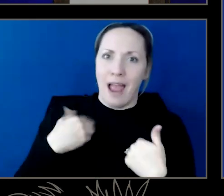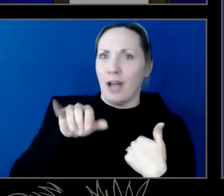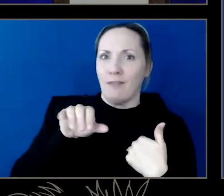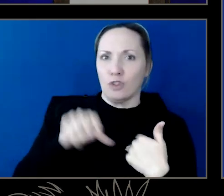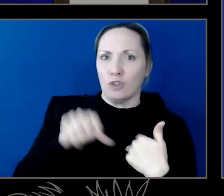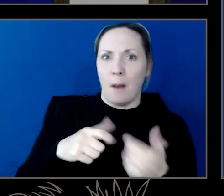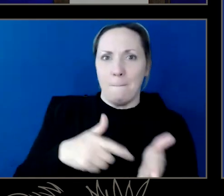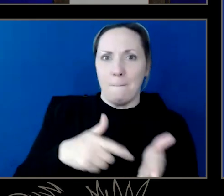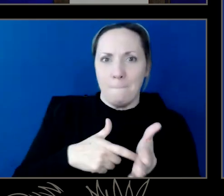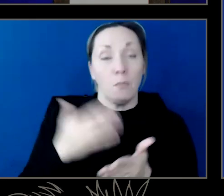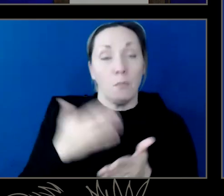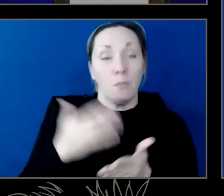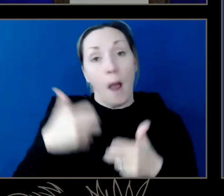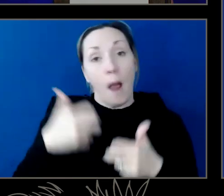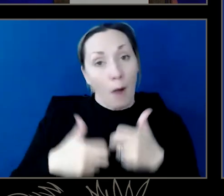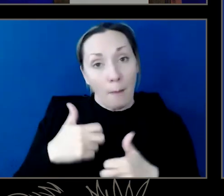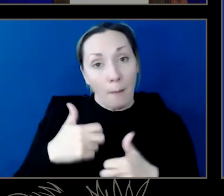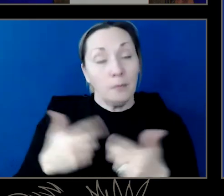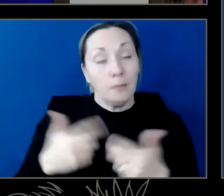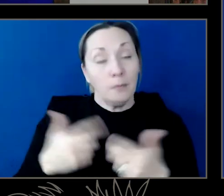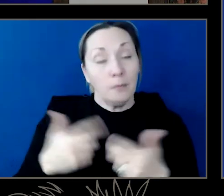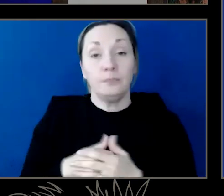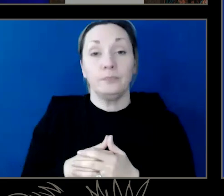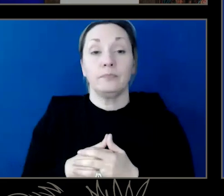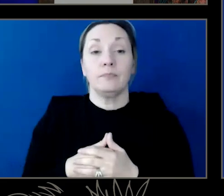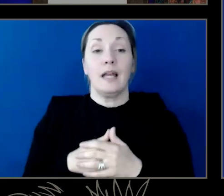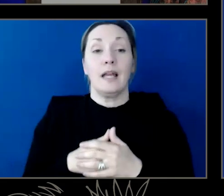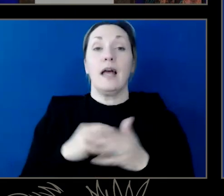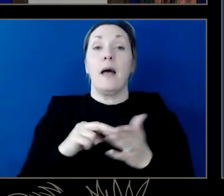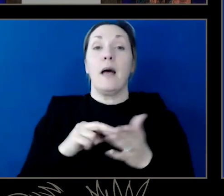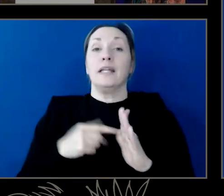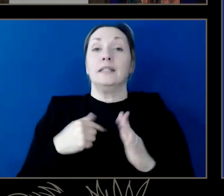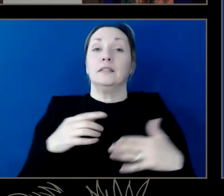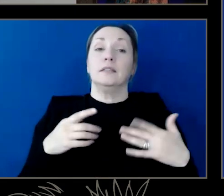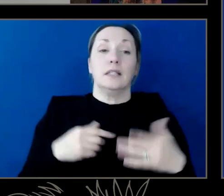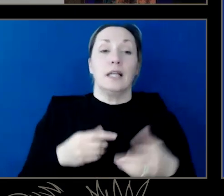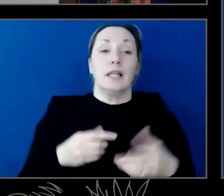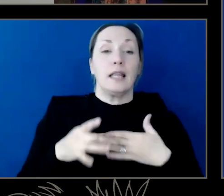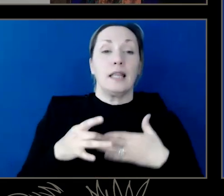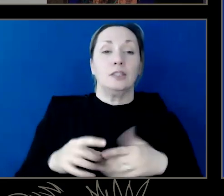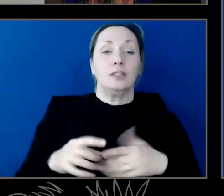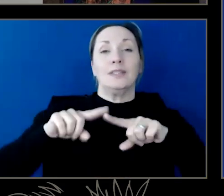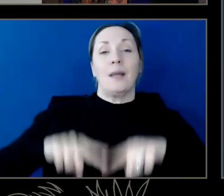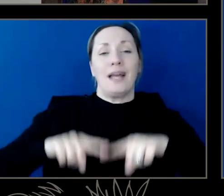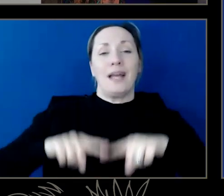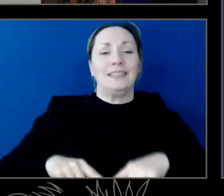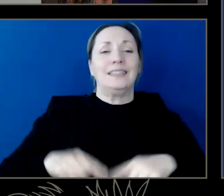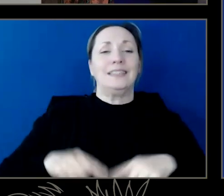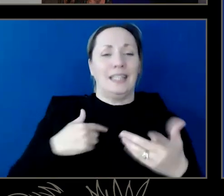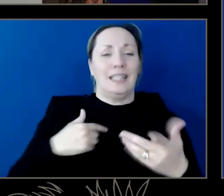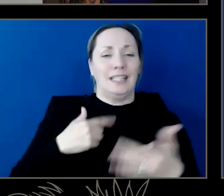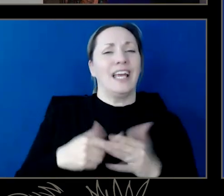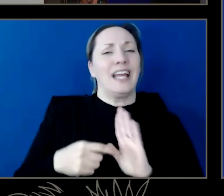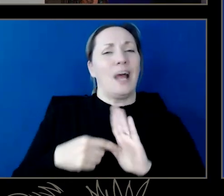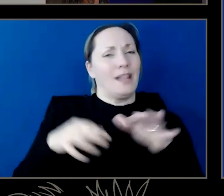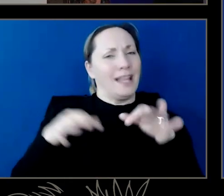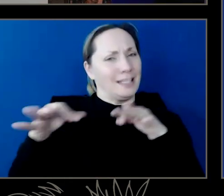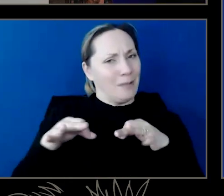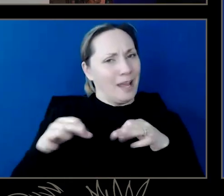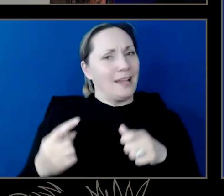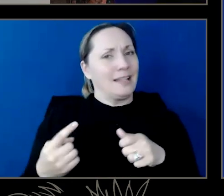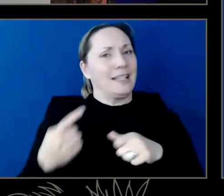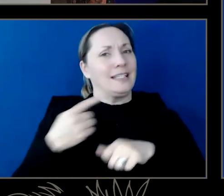is this a problem? Well, it leads us to something that I like to call dependency gate. And I'm going to tell you a story of the day one